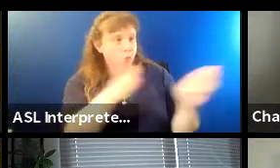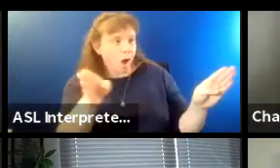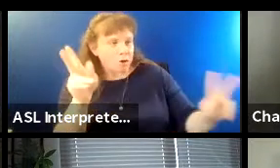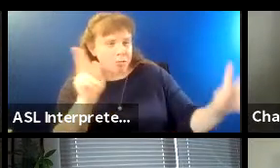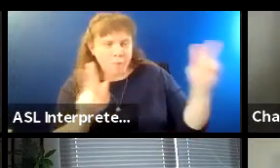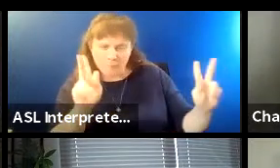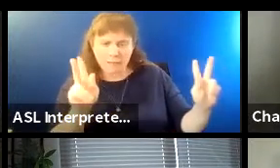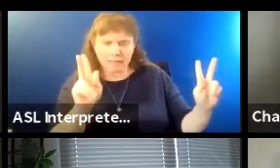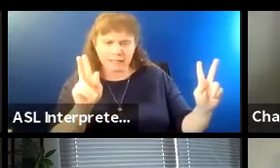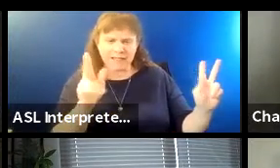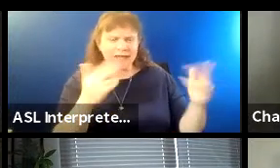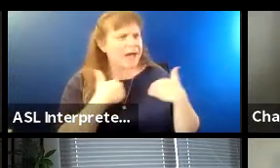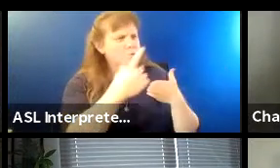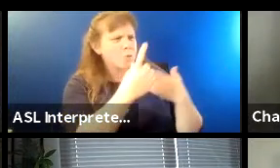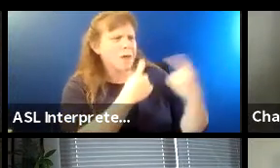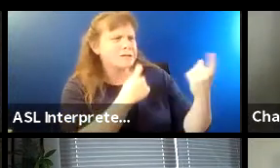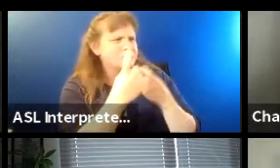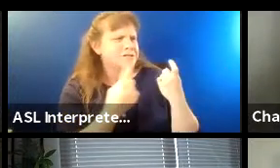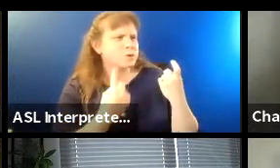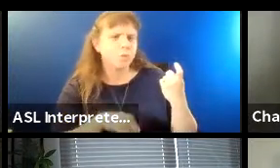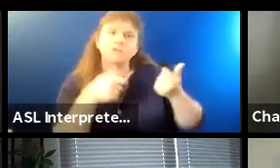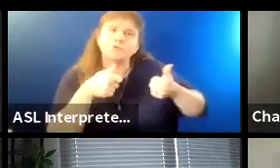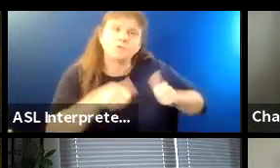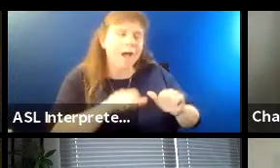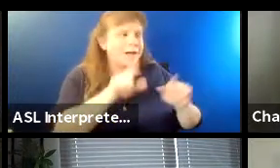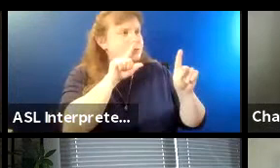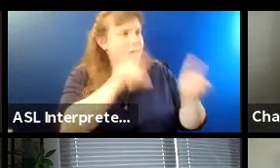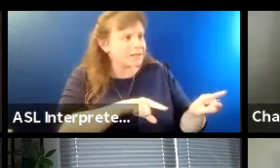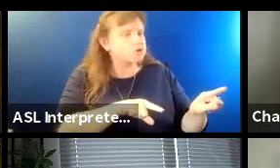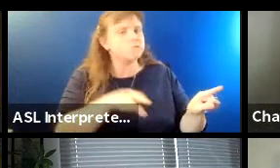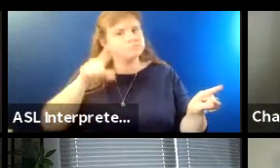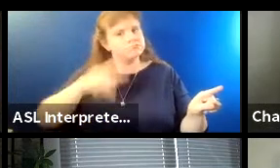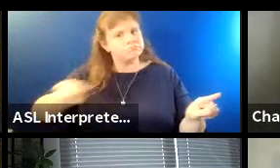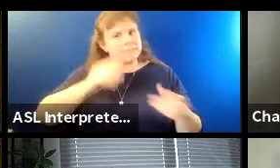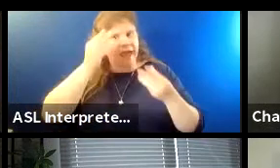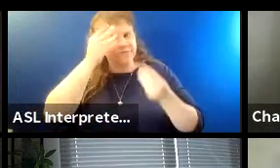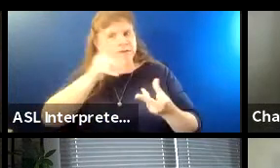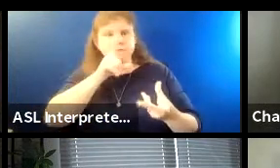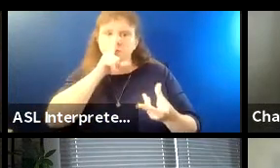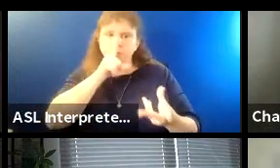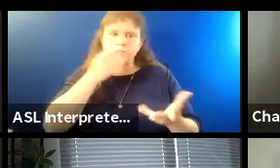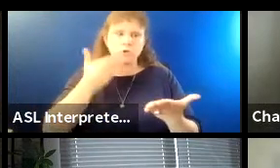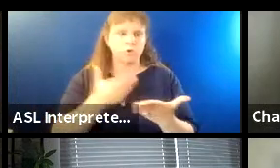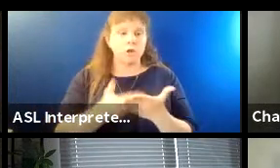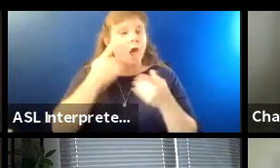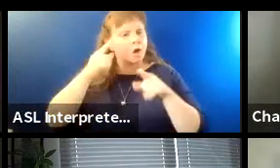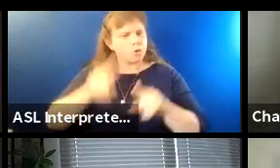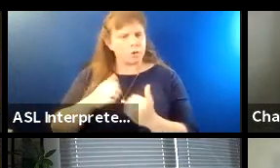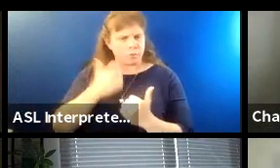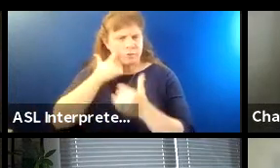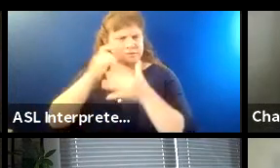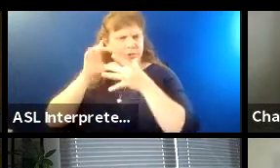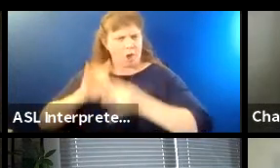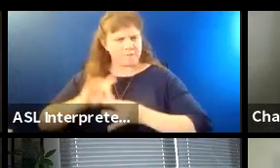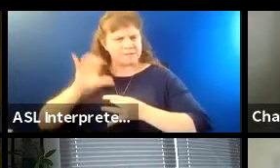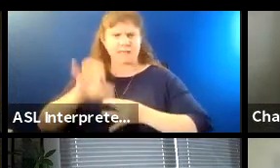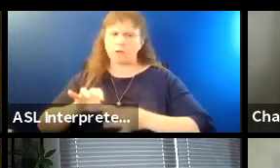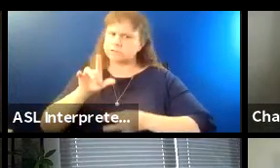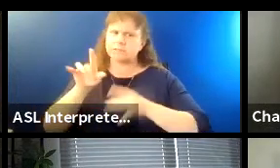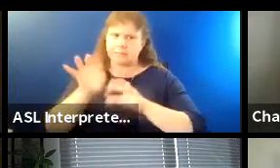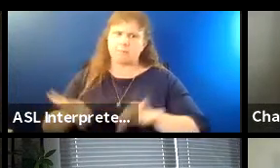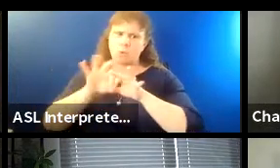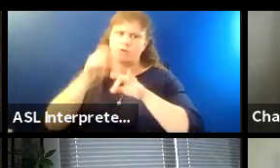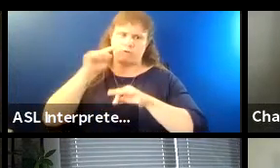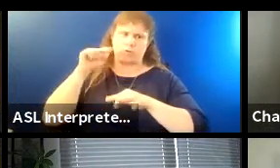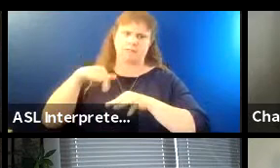that we tried to sort of convey. And so I agree with some of the earlier comments that was just an essential part of this. I would also